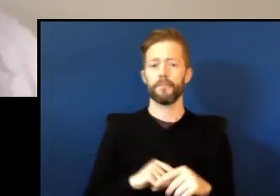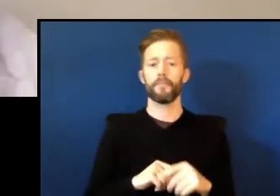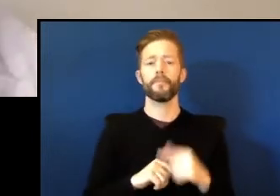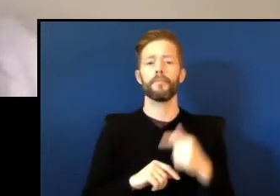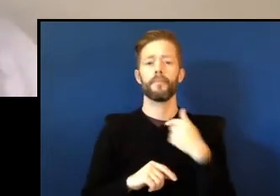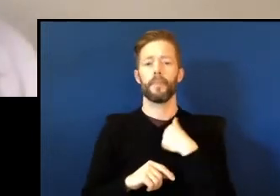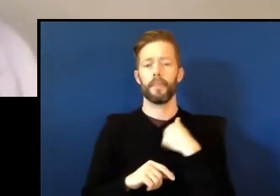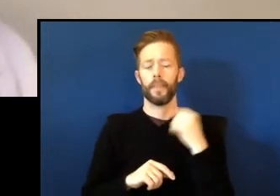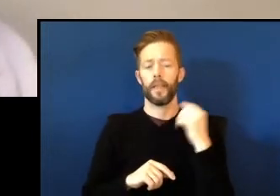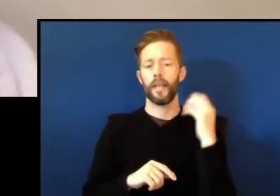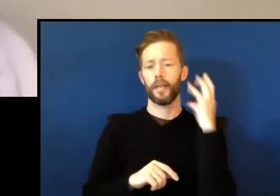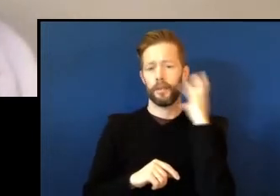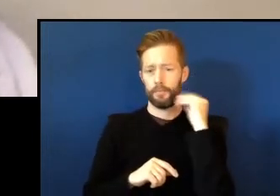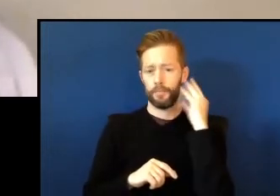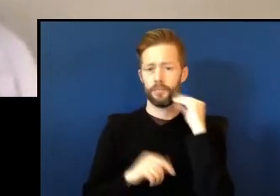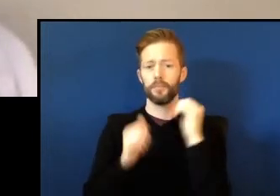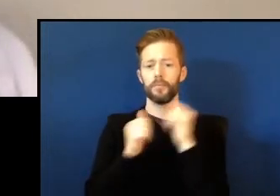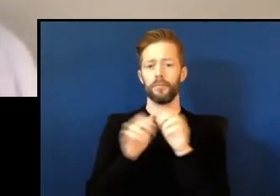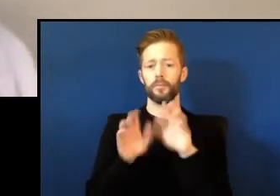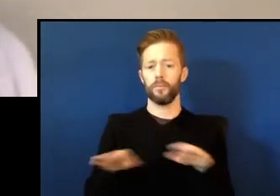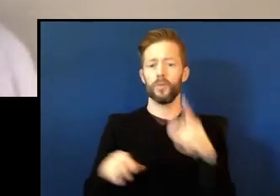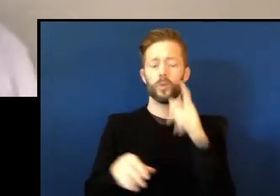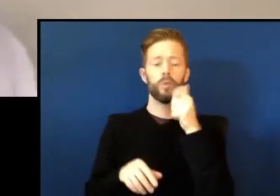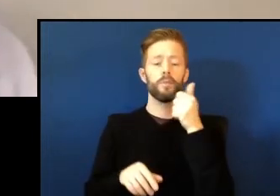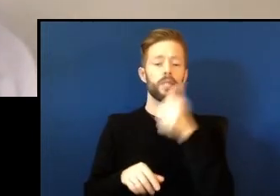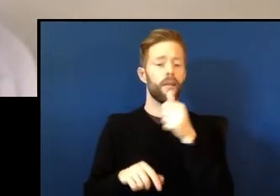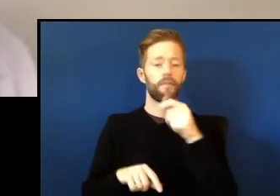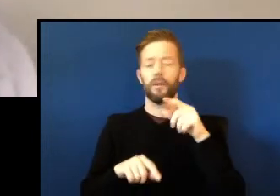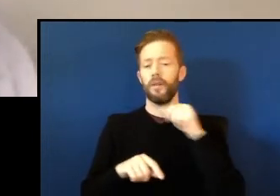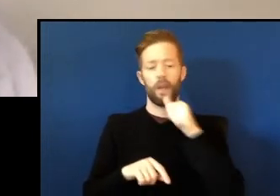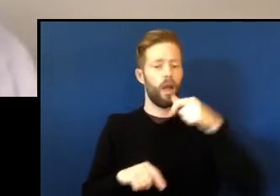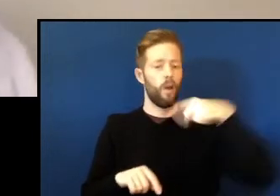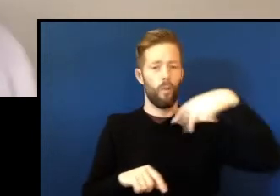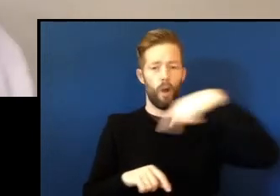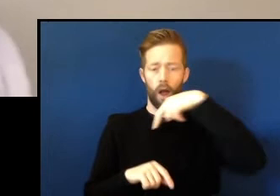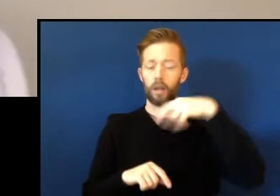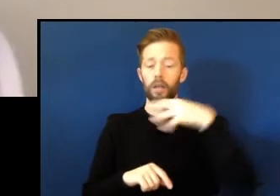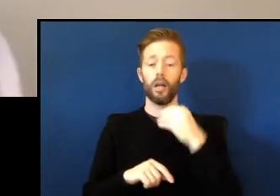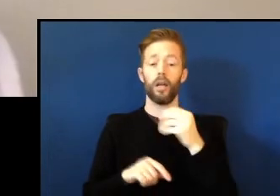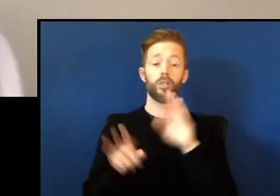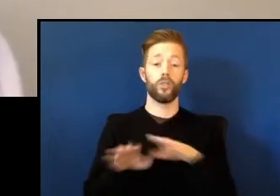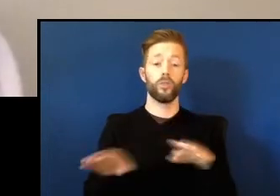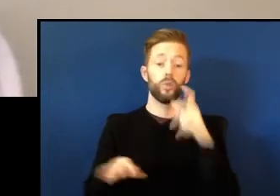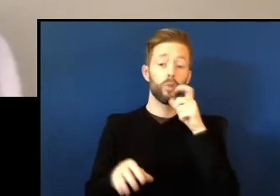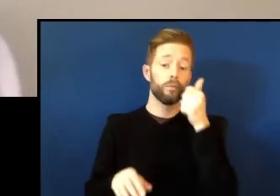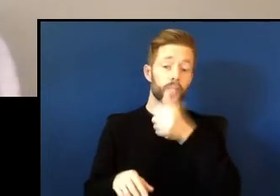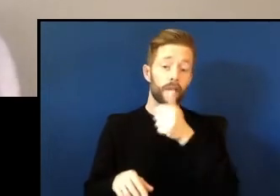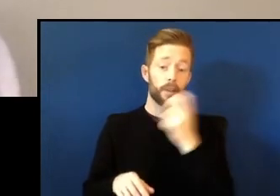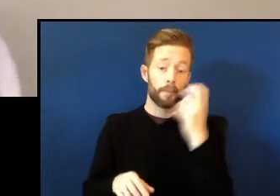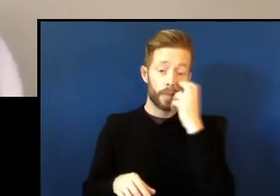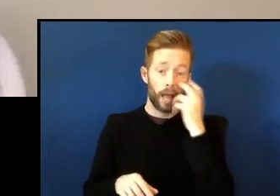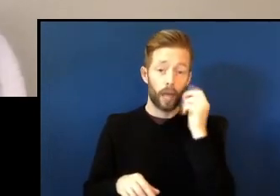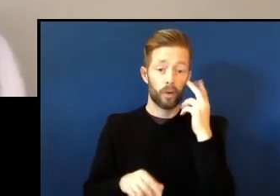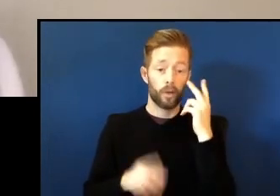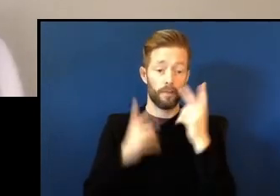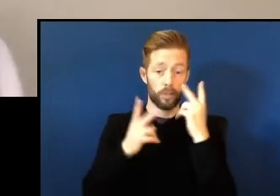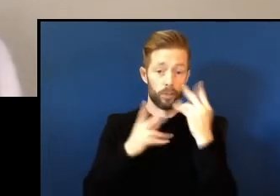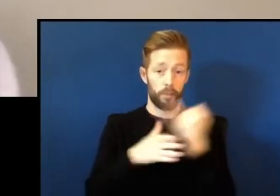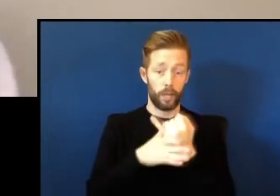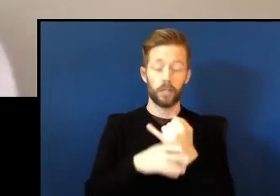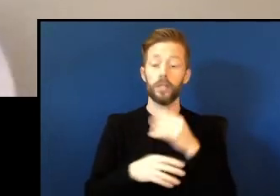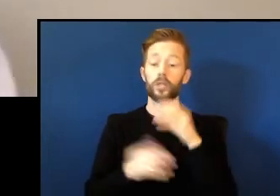I've experienced children who are non-ambulatory and children who are blind or visually impaired. With